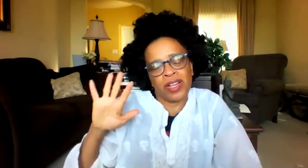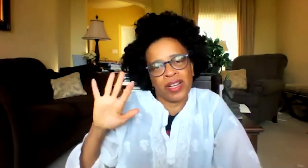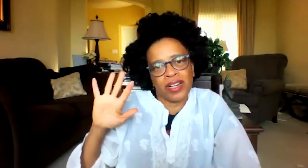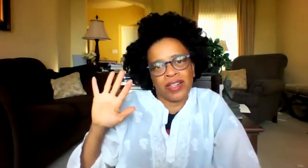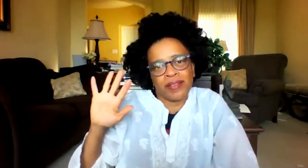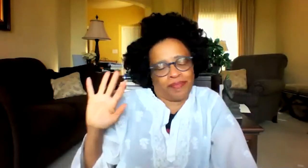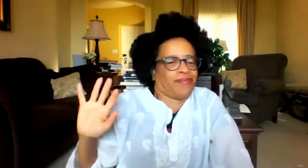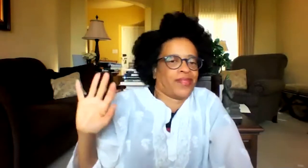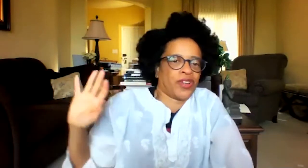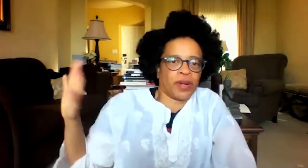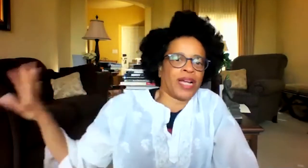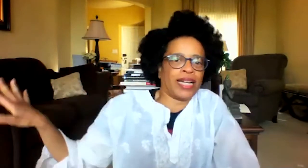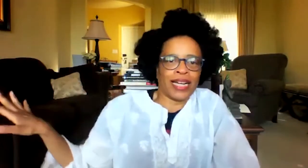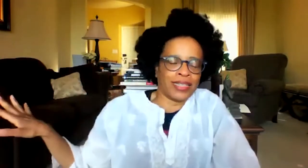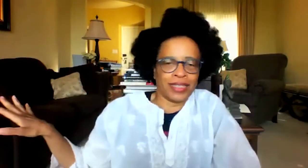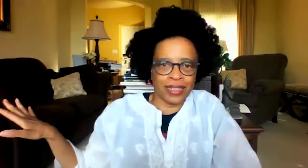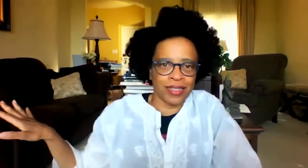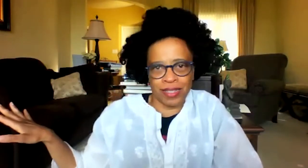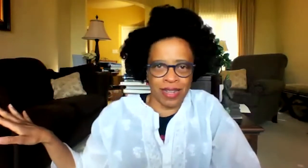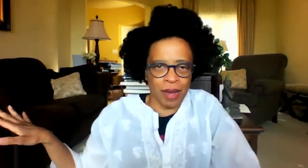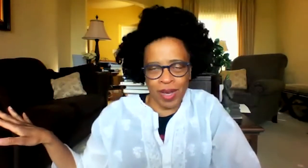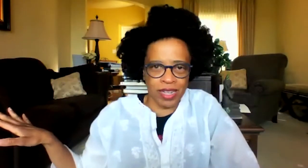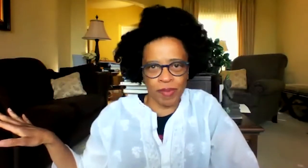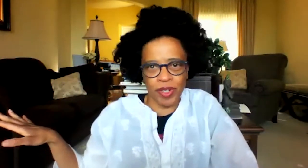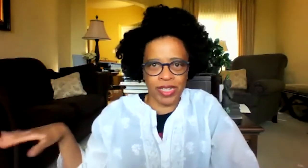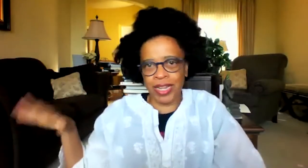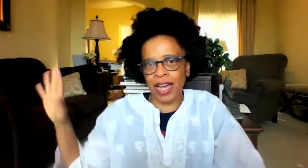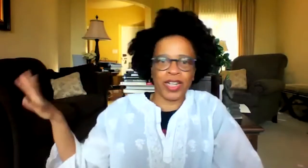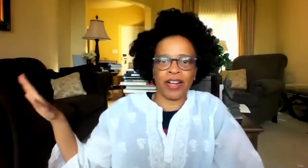either turn a blind eye to that because it's